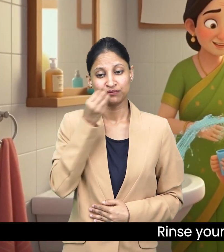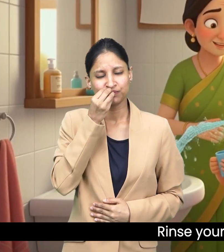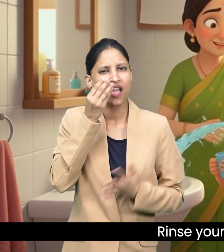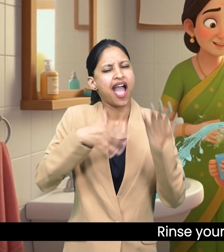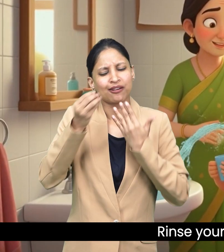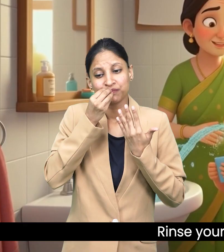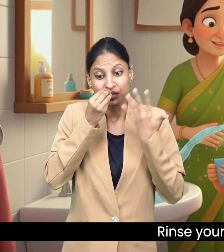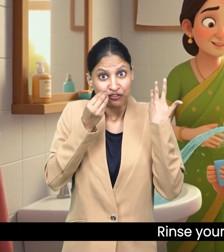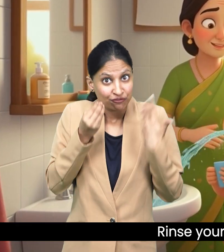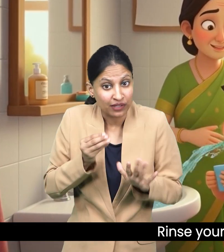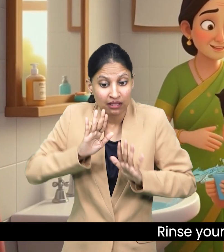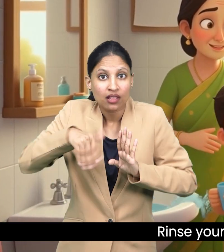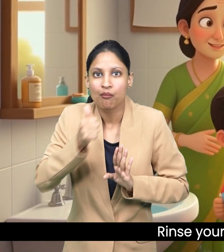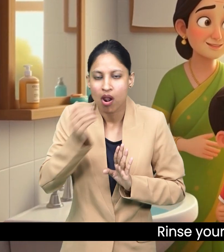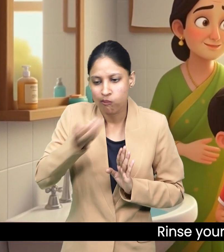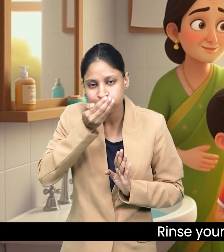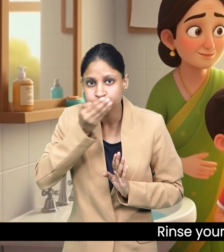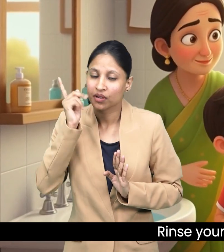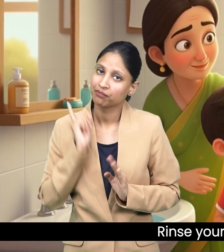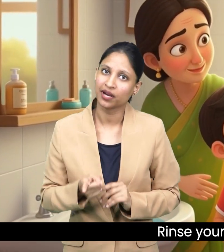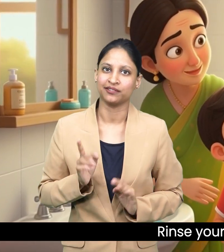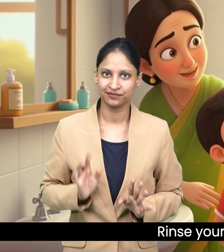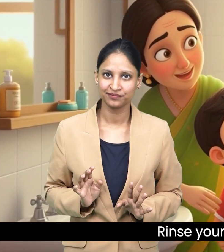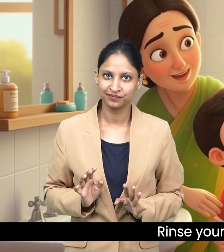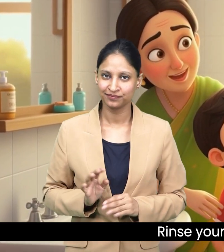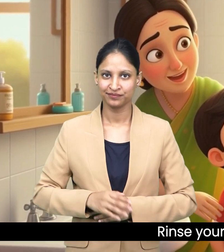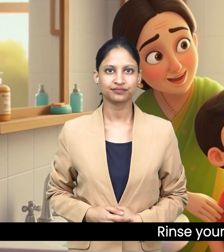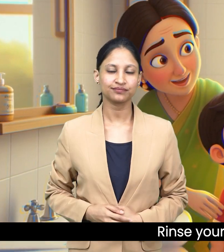Rinse your mouth after eating.